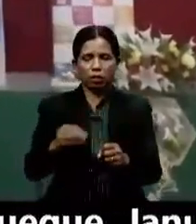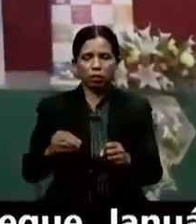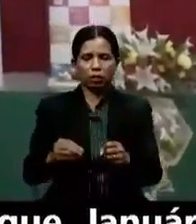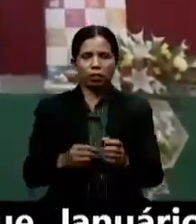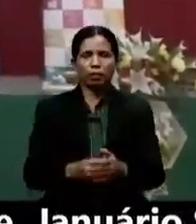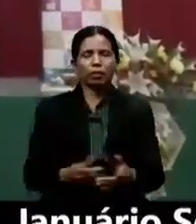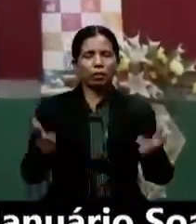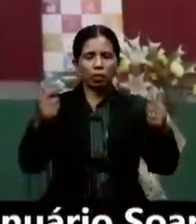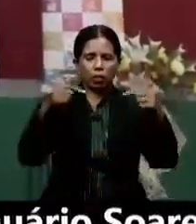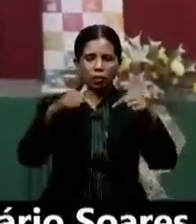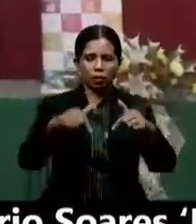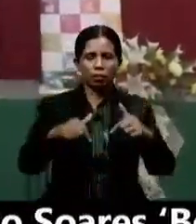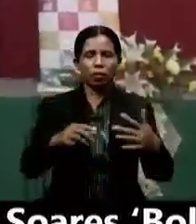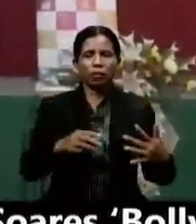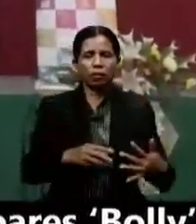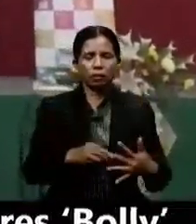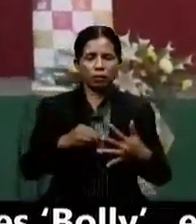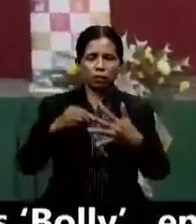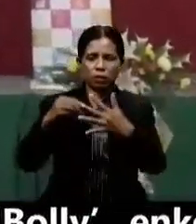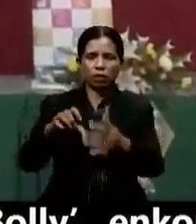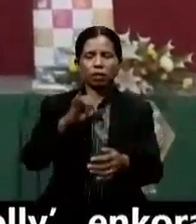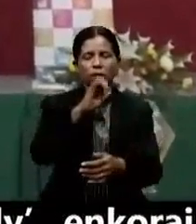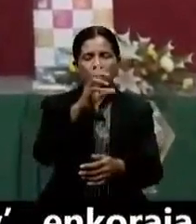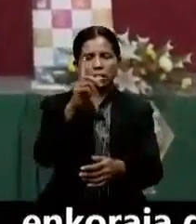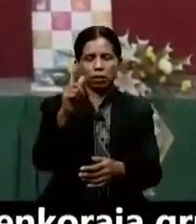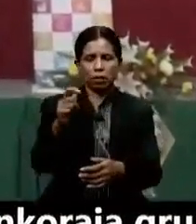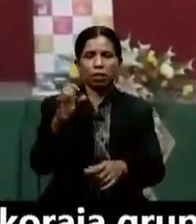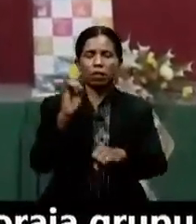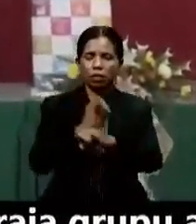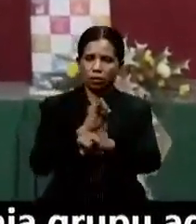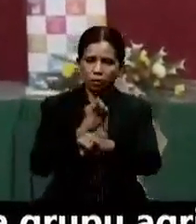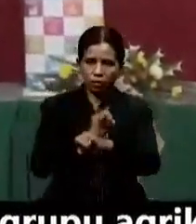to specifically IT industry these days,